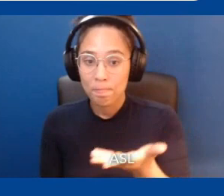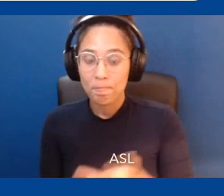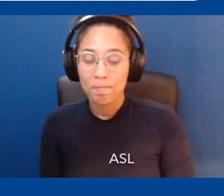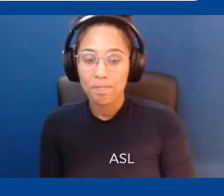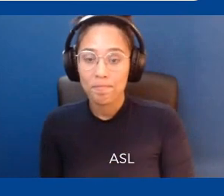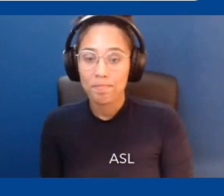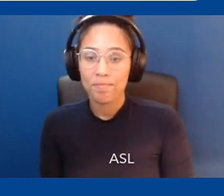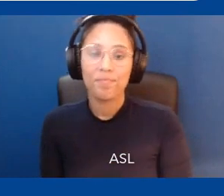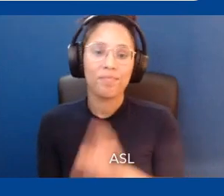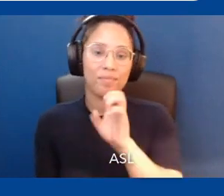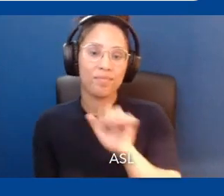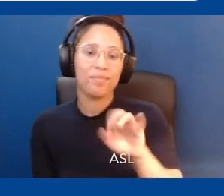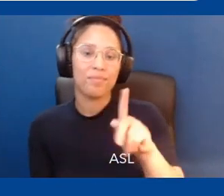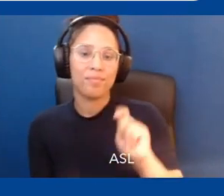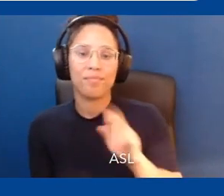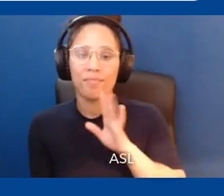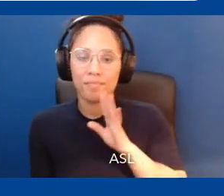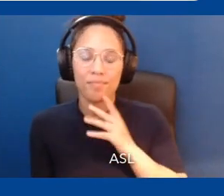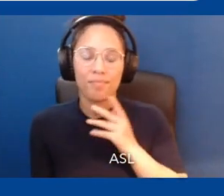I mean, in a way, for me, it's